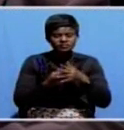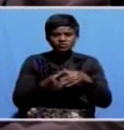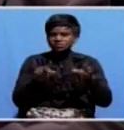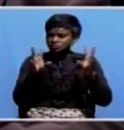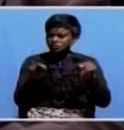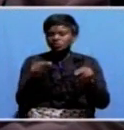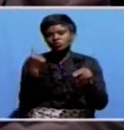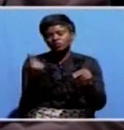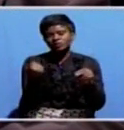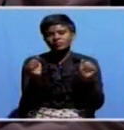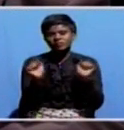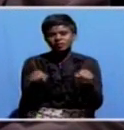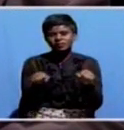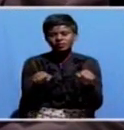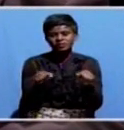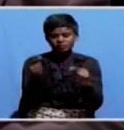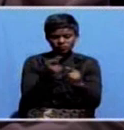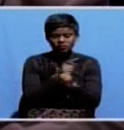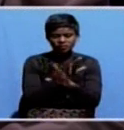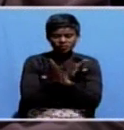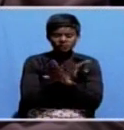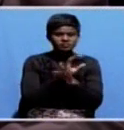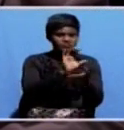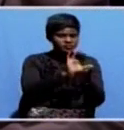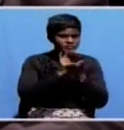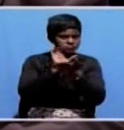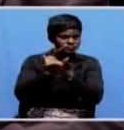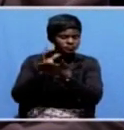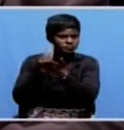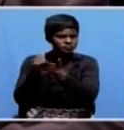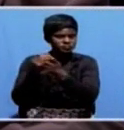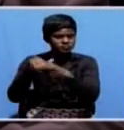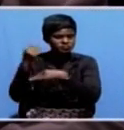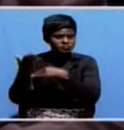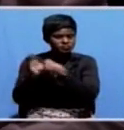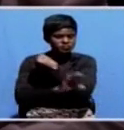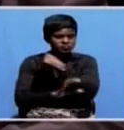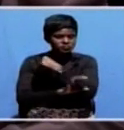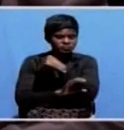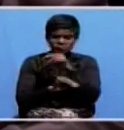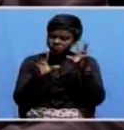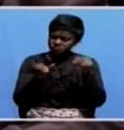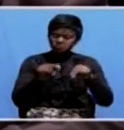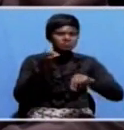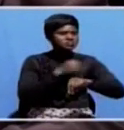nobody was able from Zambia to borrow any money for development. There was no